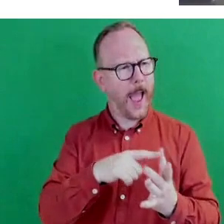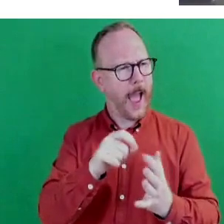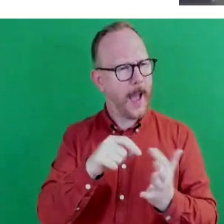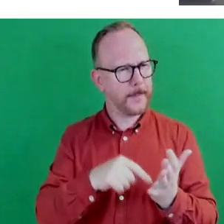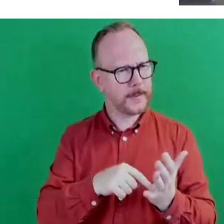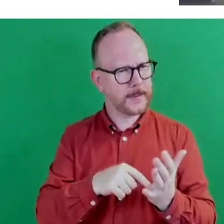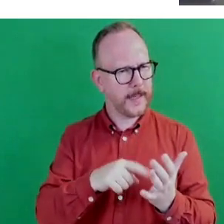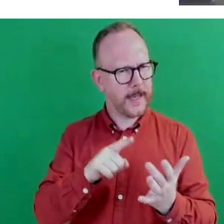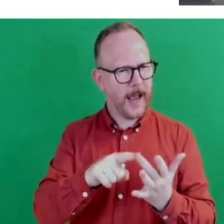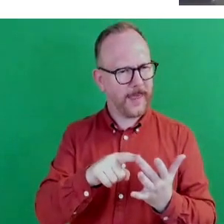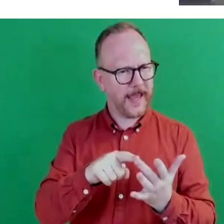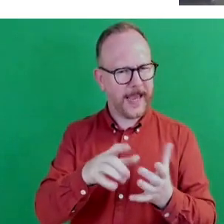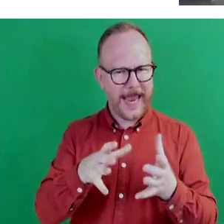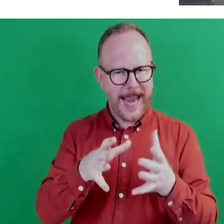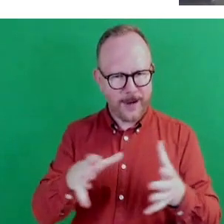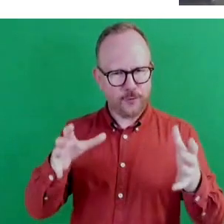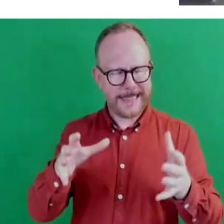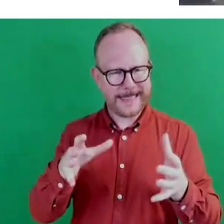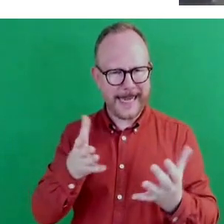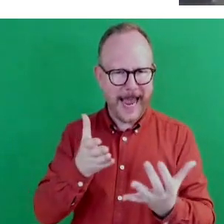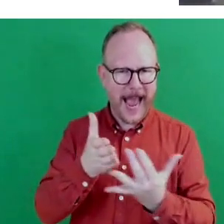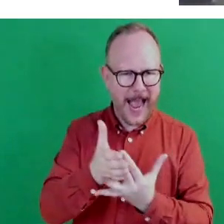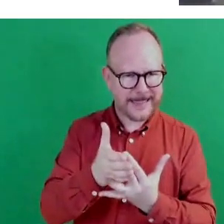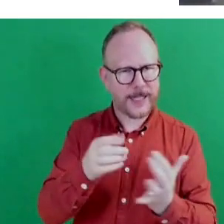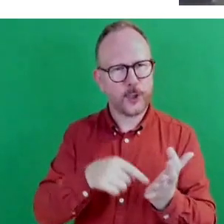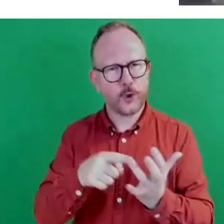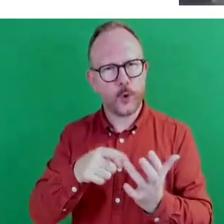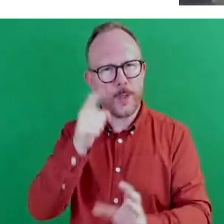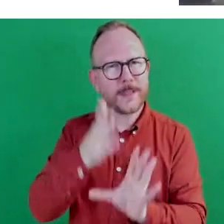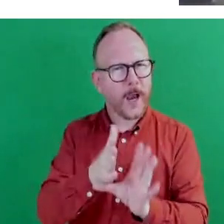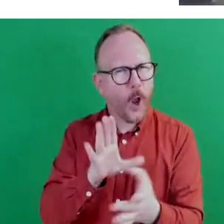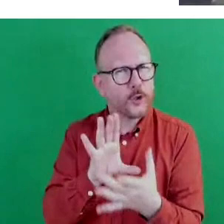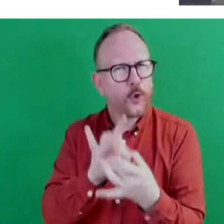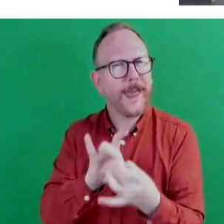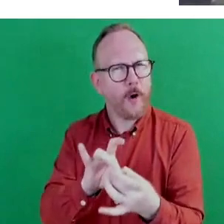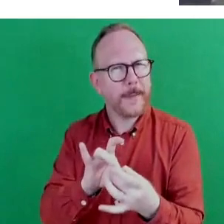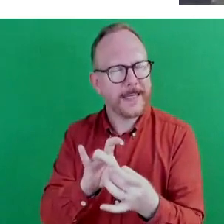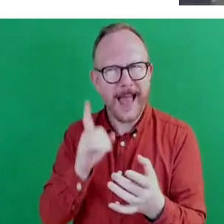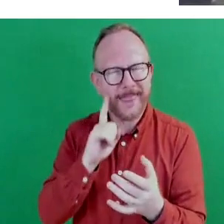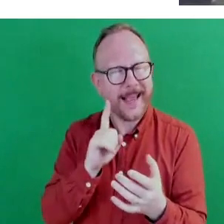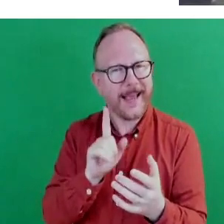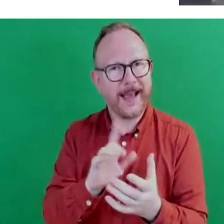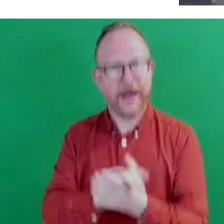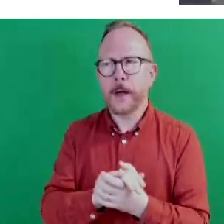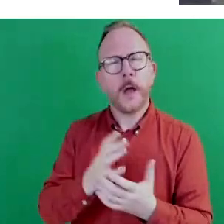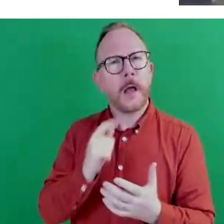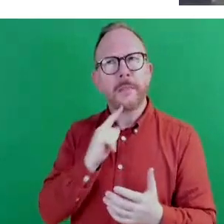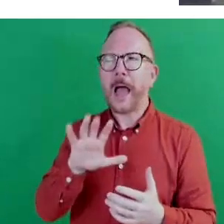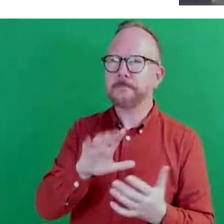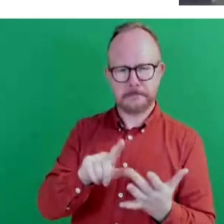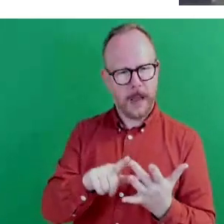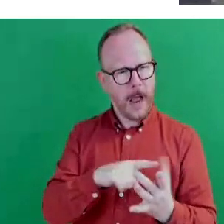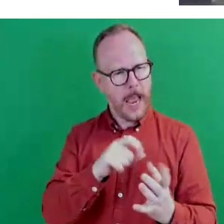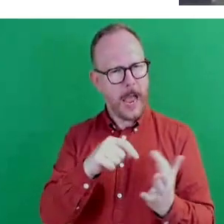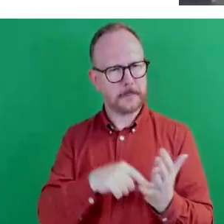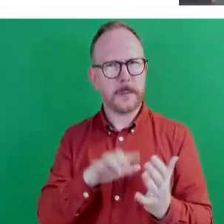Increasing Access to Psychological Therapies, which is, I think it's been going for sort of 10 or so years.